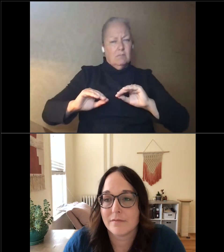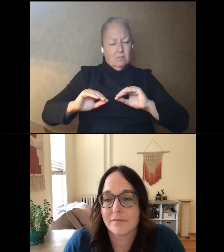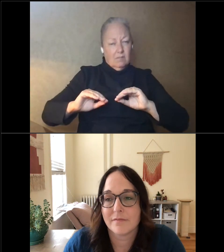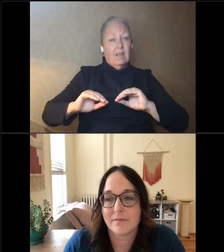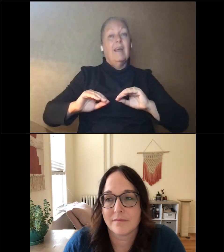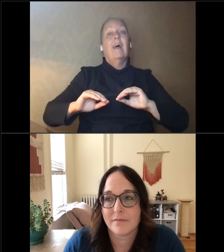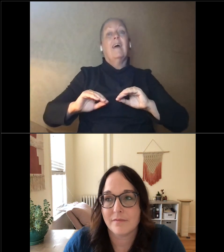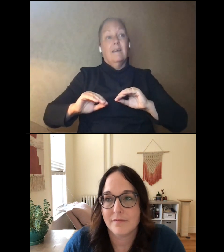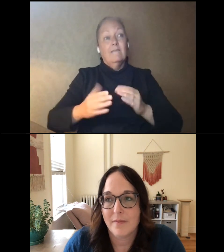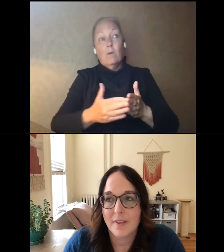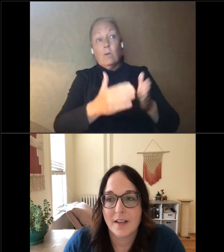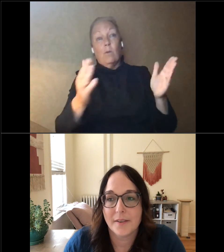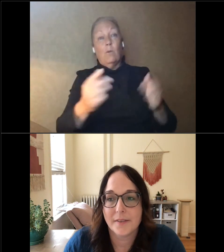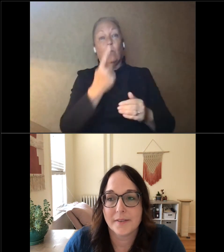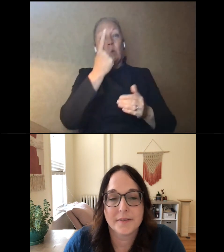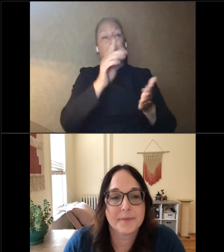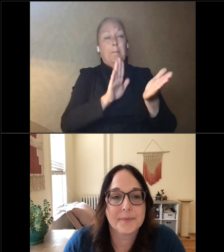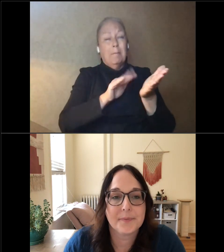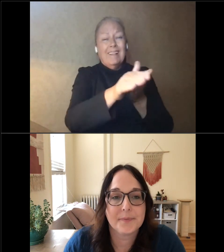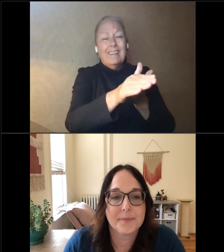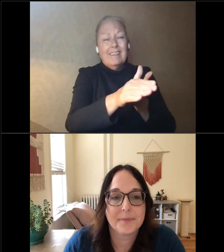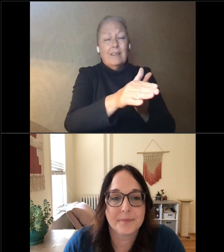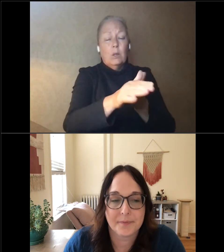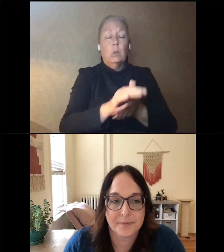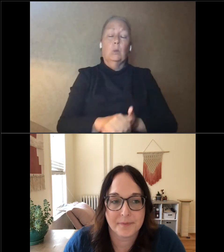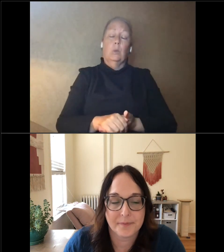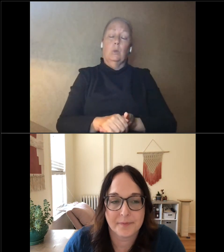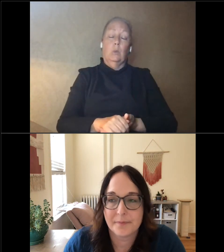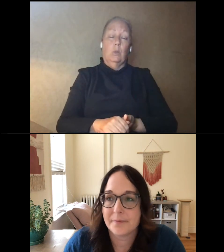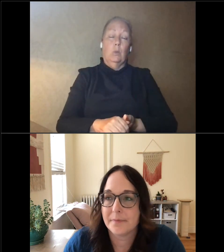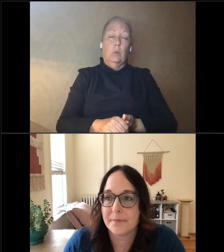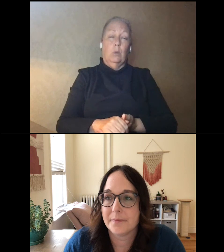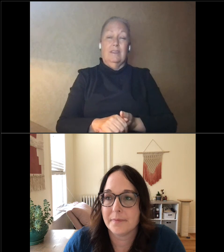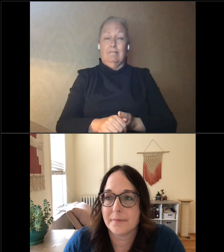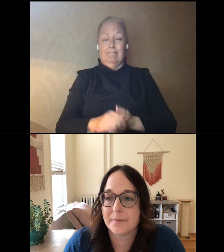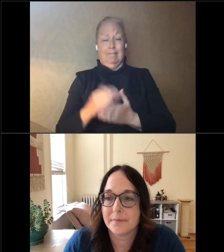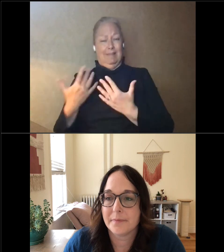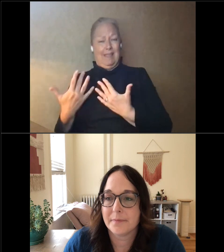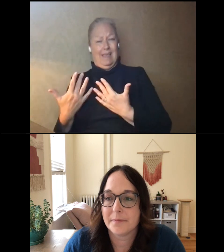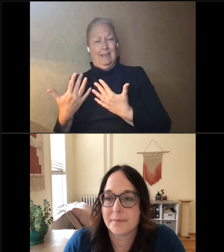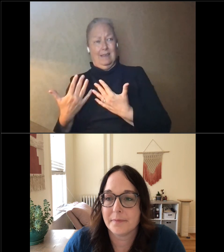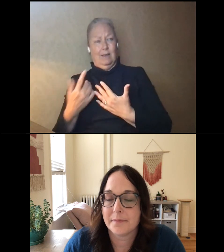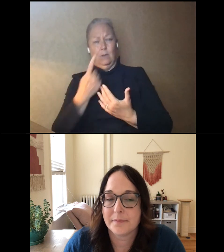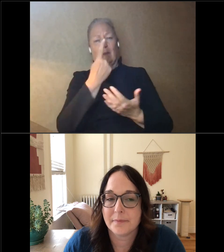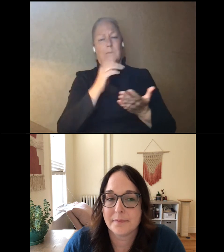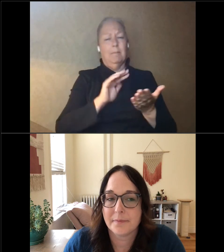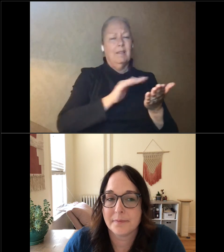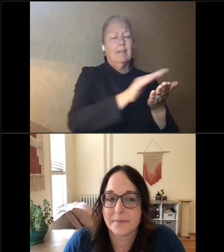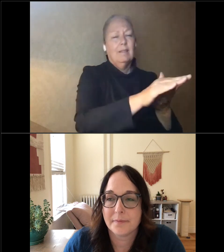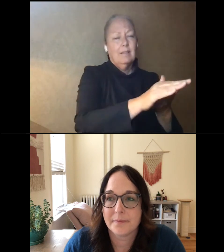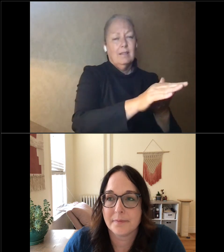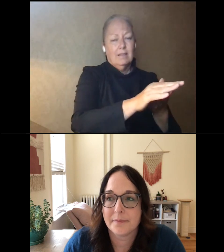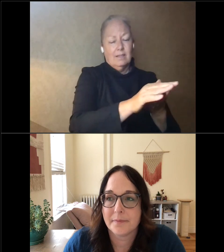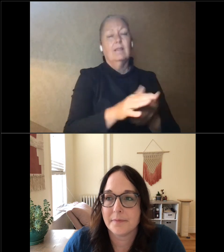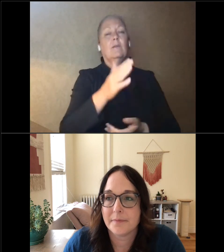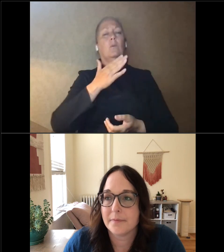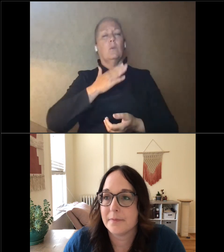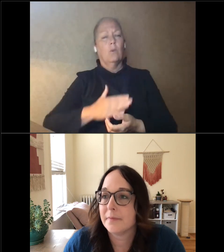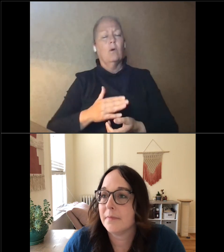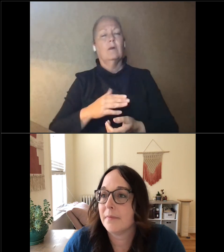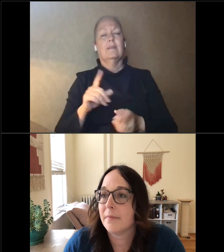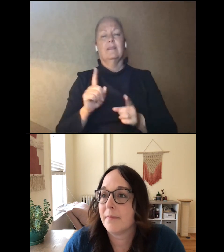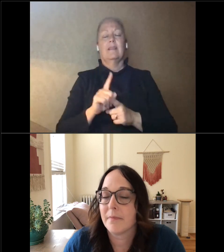developing countries. It is a huge, huge gap. And we really need to ensure the availability of a multidisciplinary,